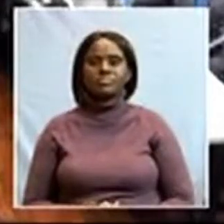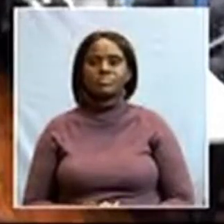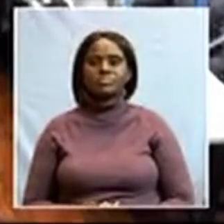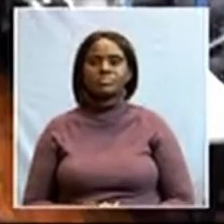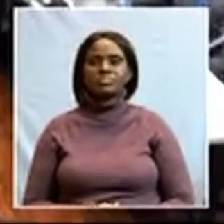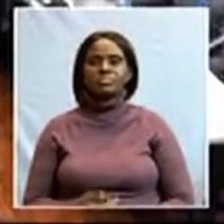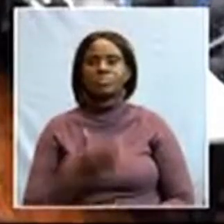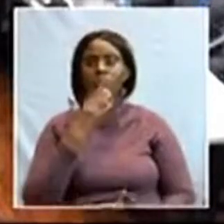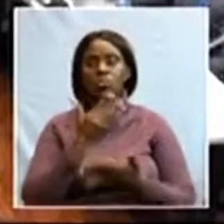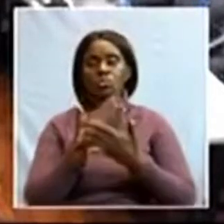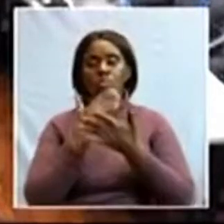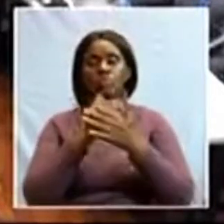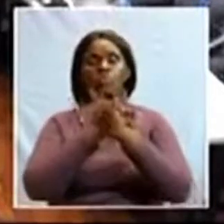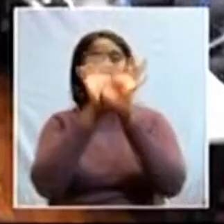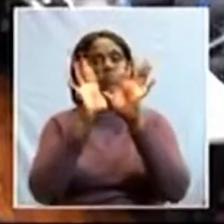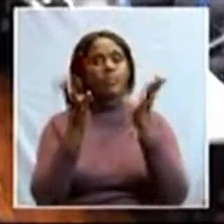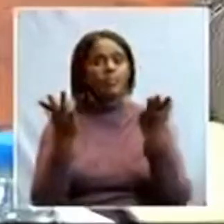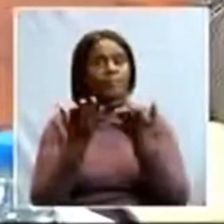proper acquittals